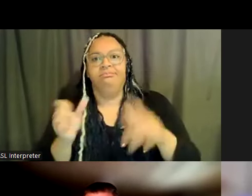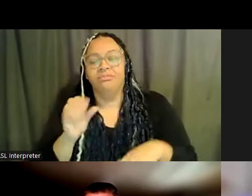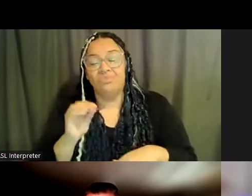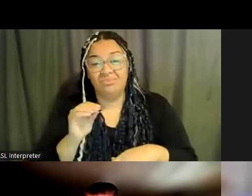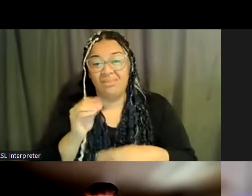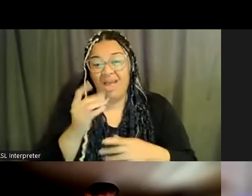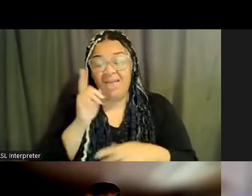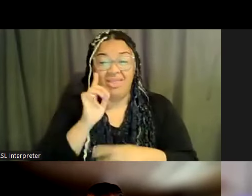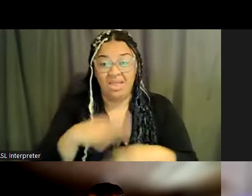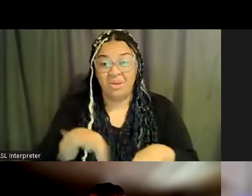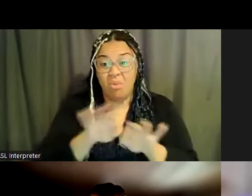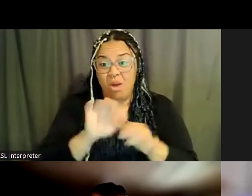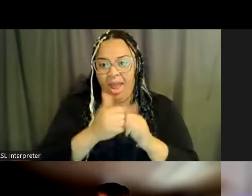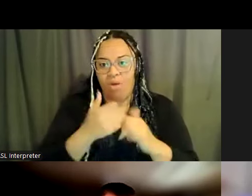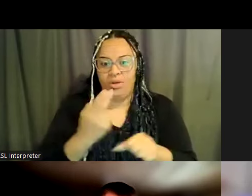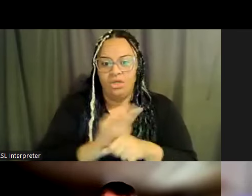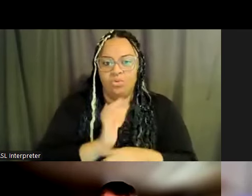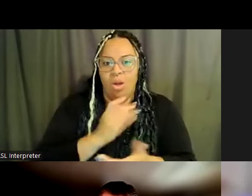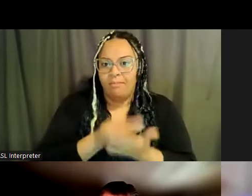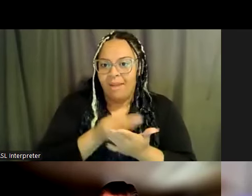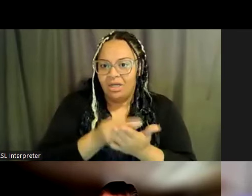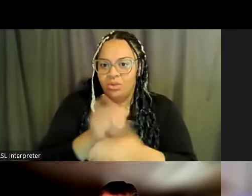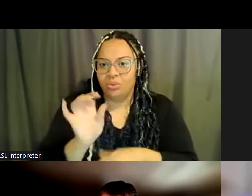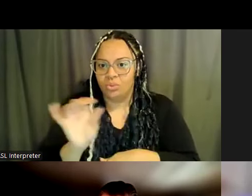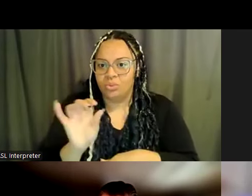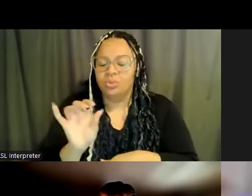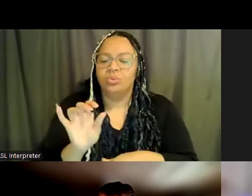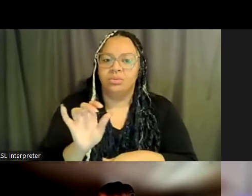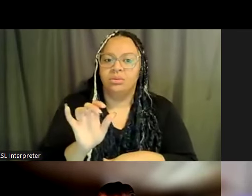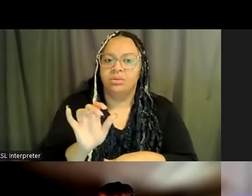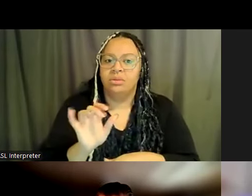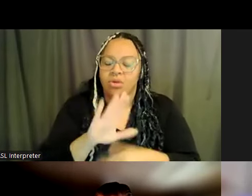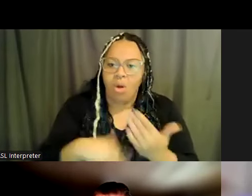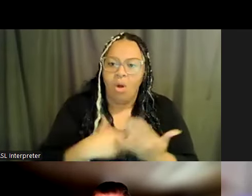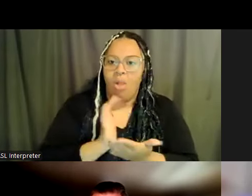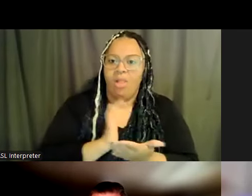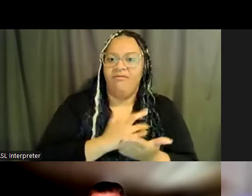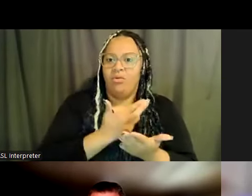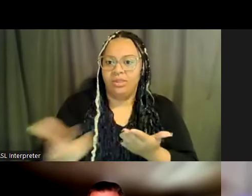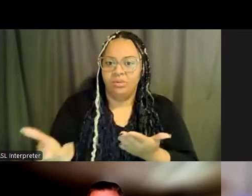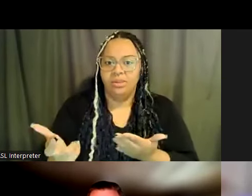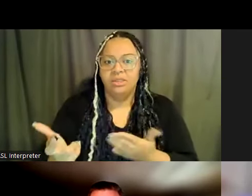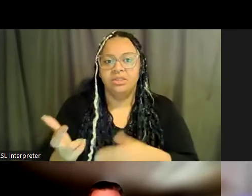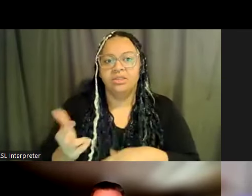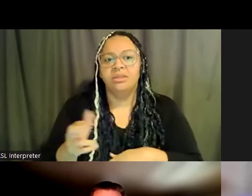resources. That Dr. Kelly Posner, who created the Columbia Suicide Severity Rating